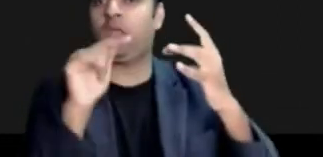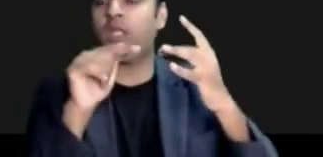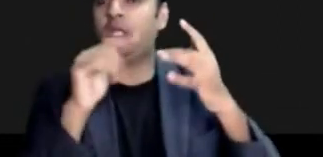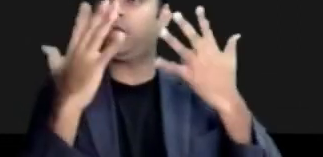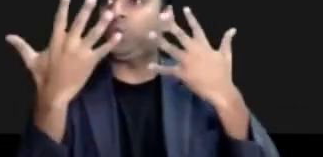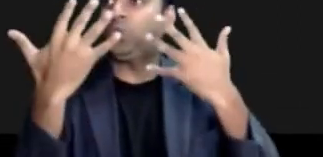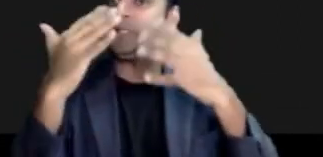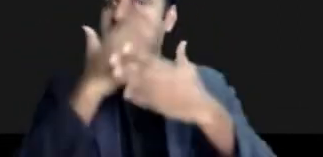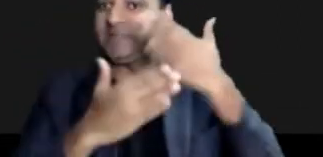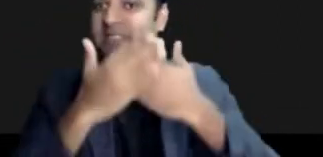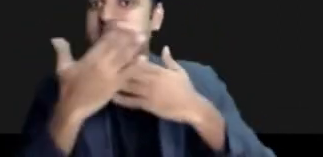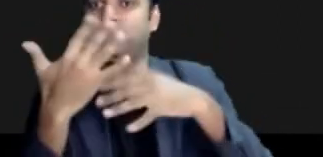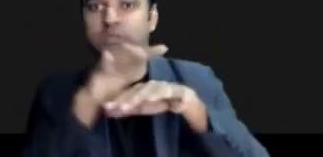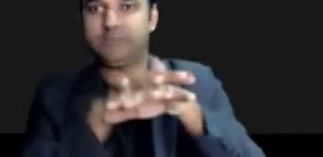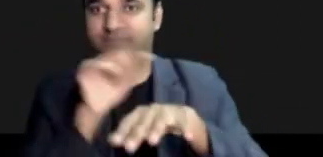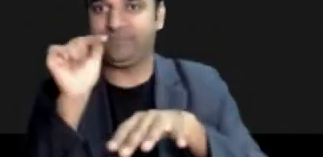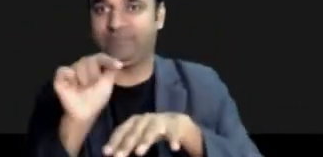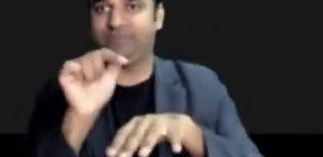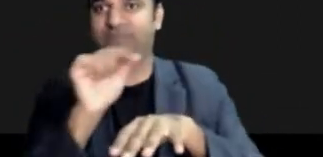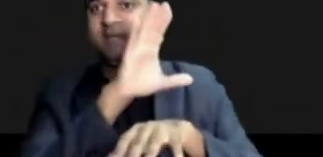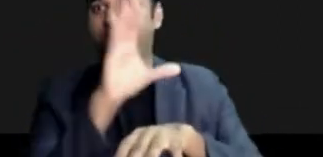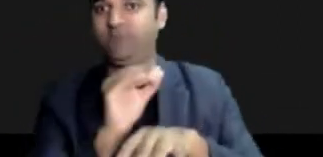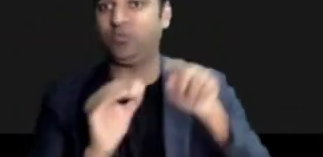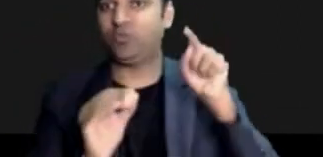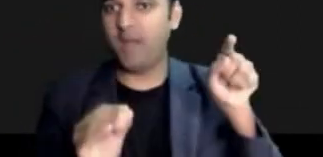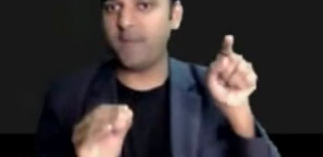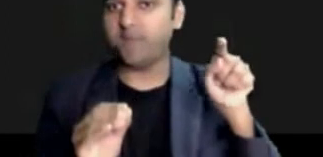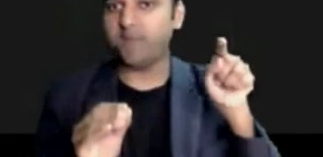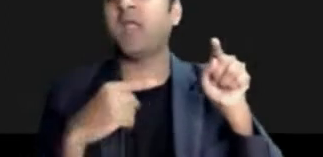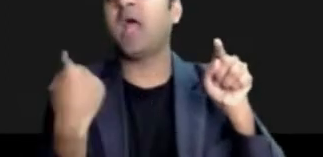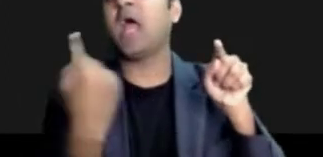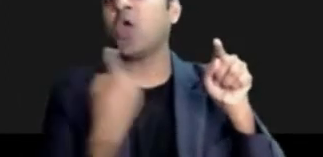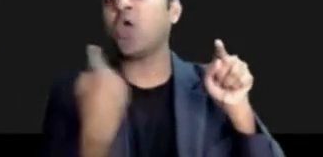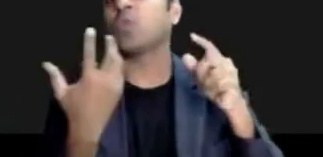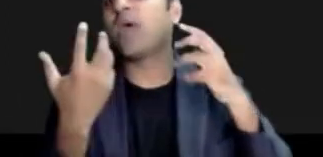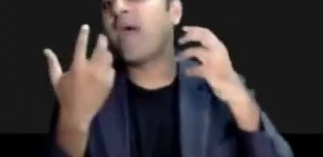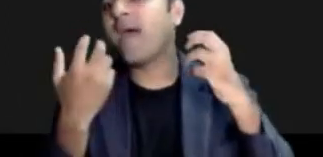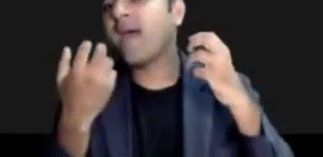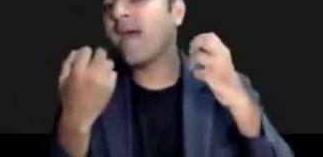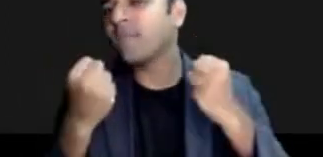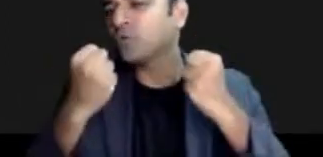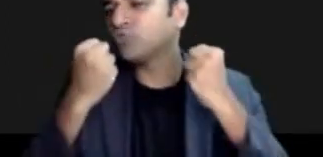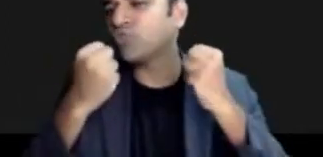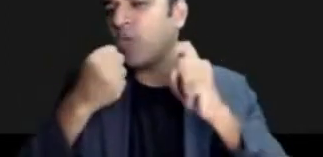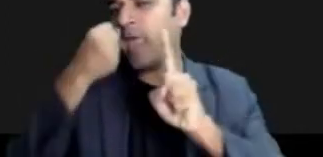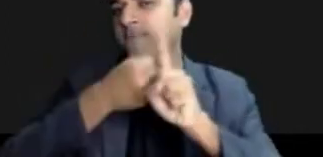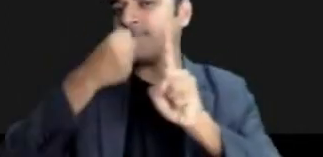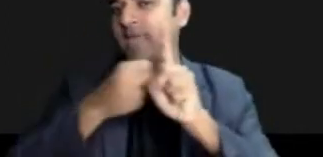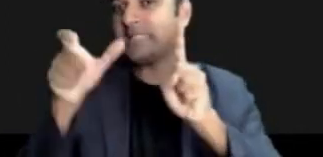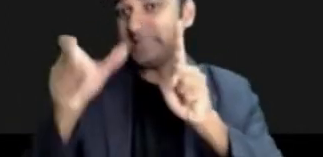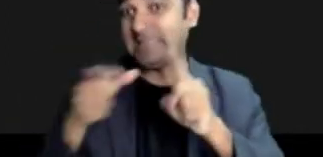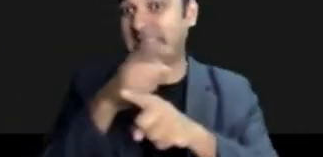a very, disciplined way to come together, exchange, and have it terms of